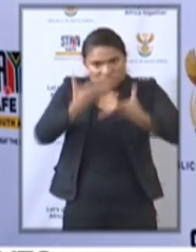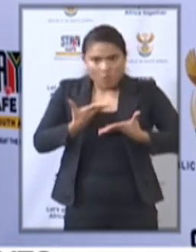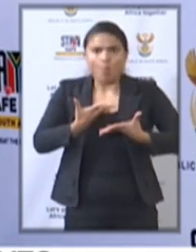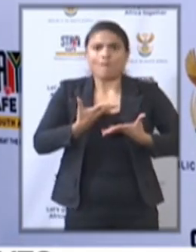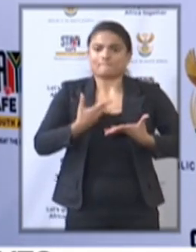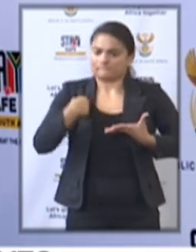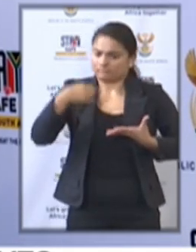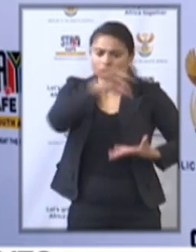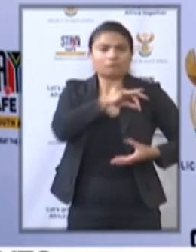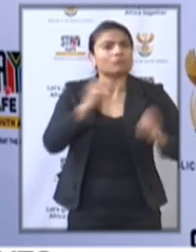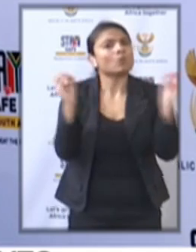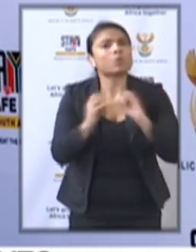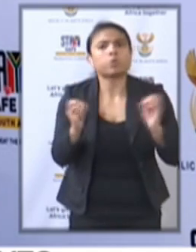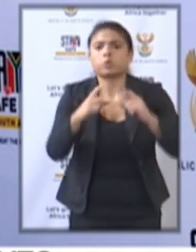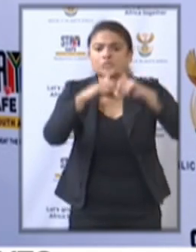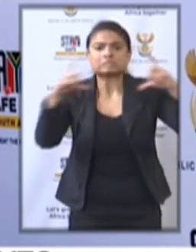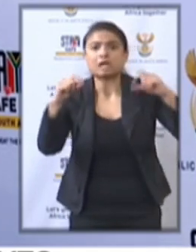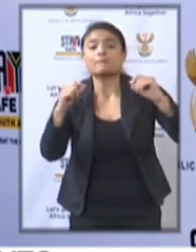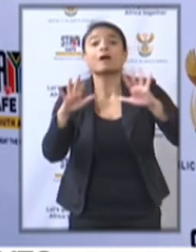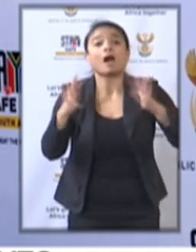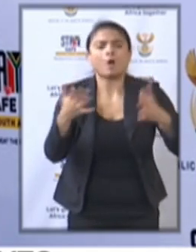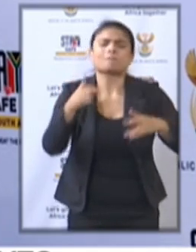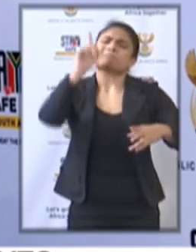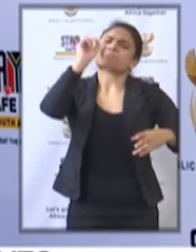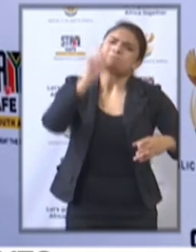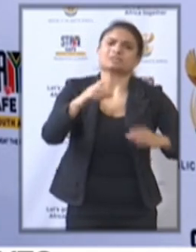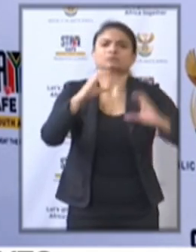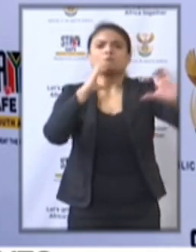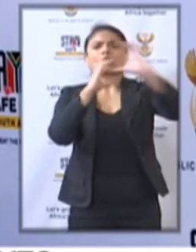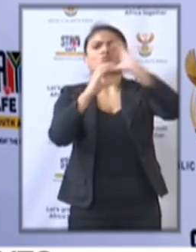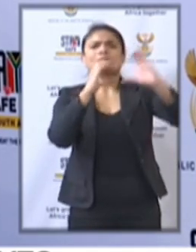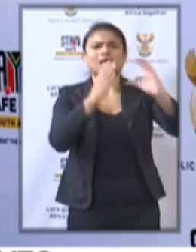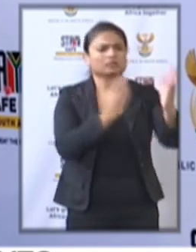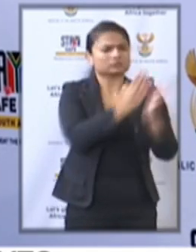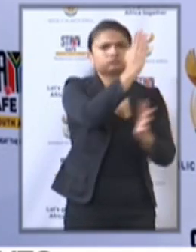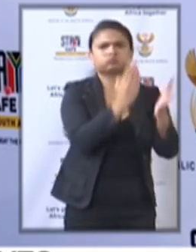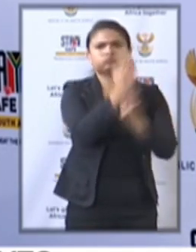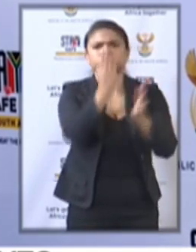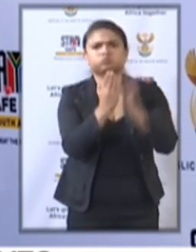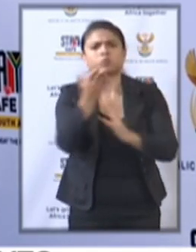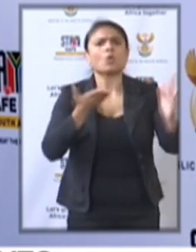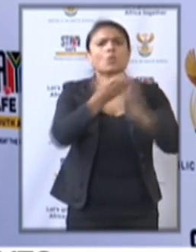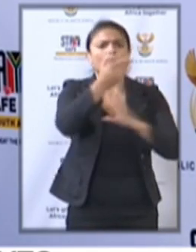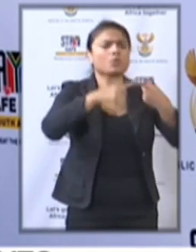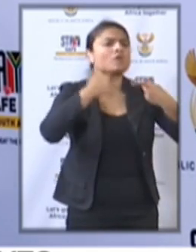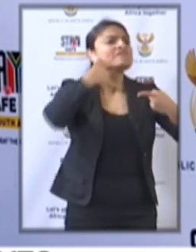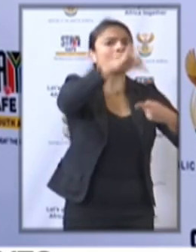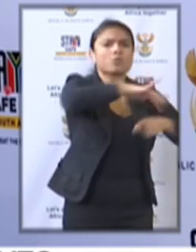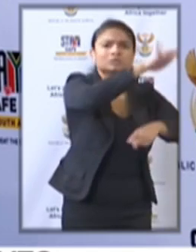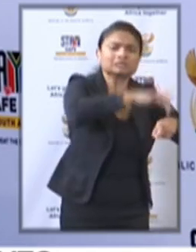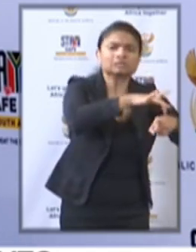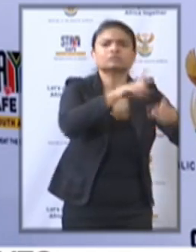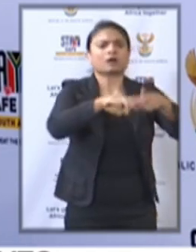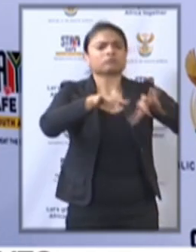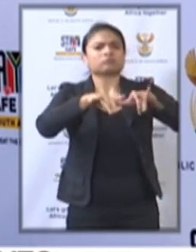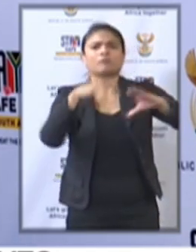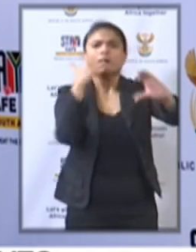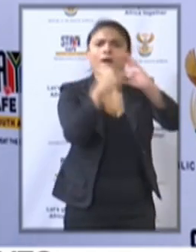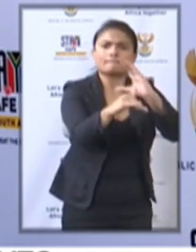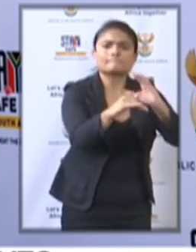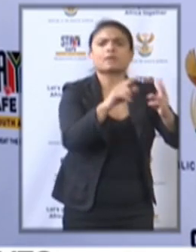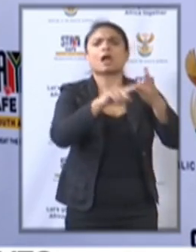through communication that we have, our call center, as well as, by the way,